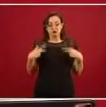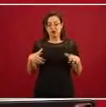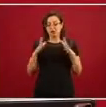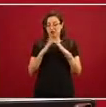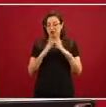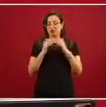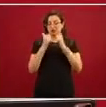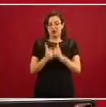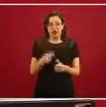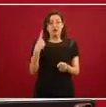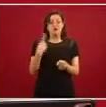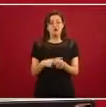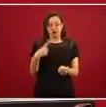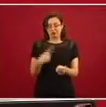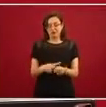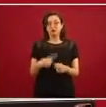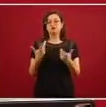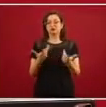put on your mask.